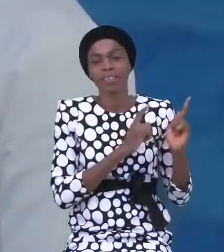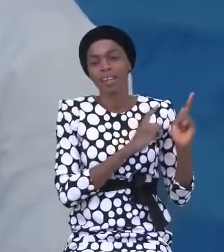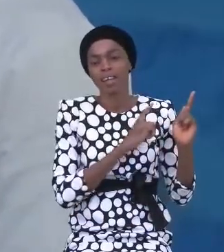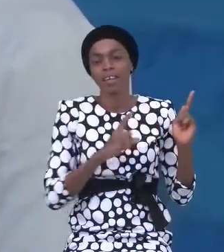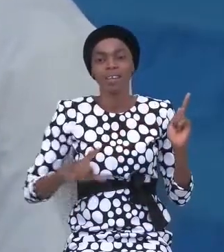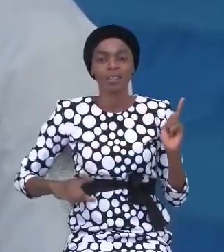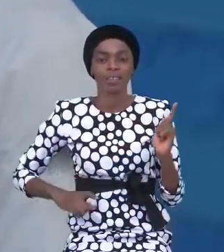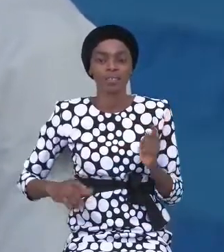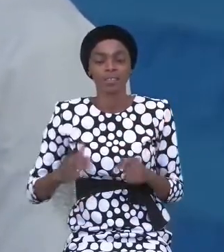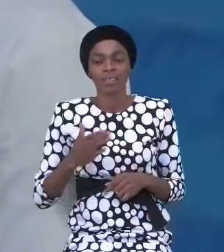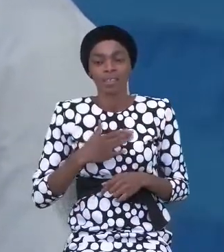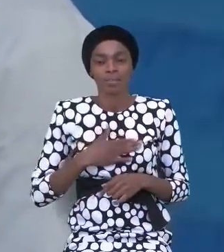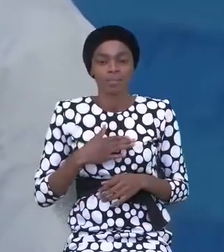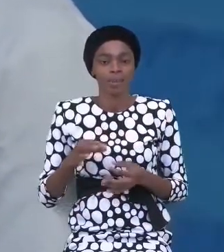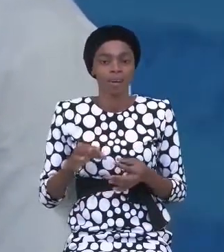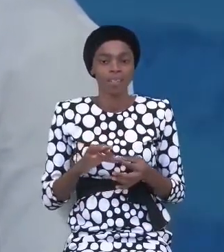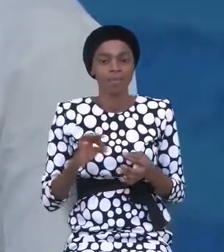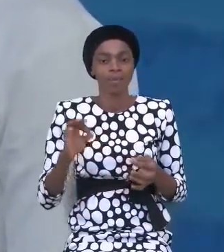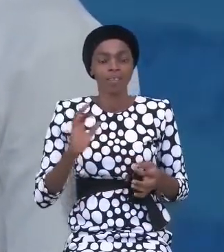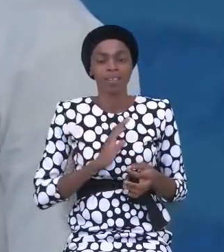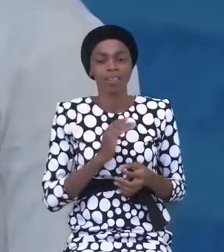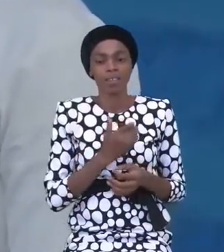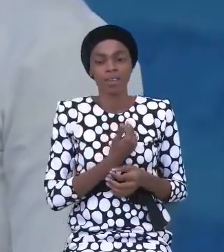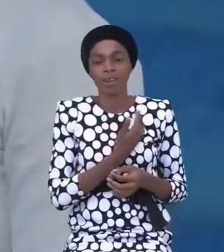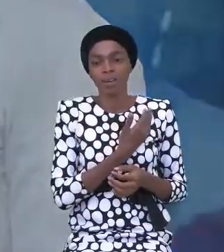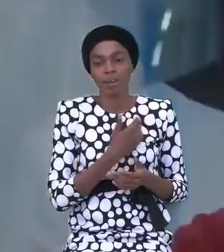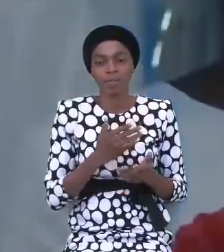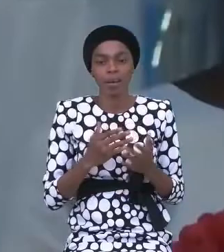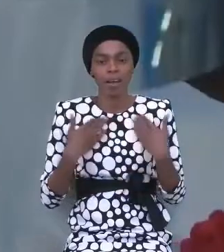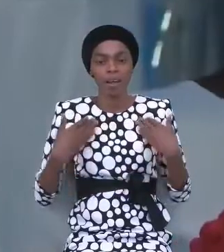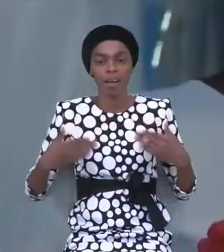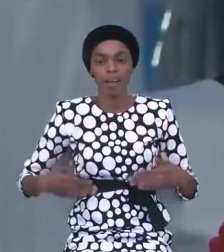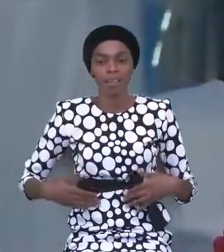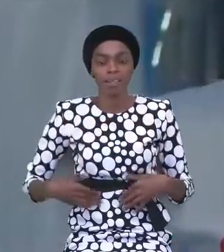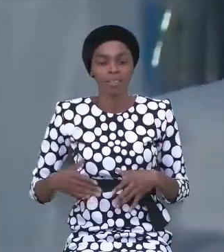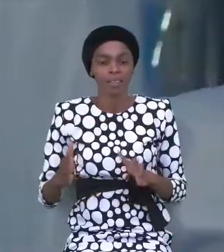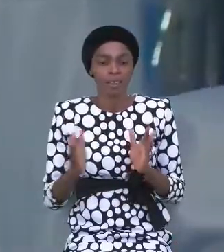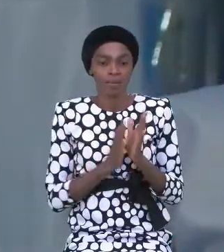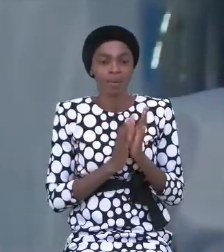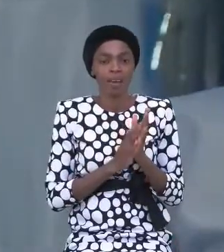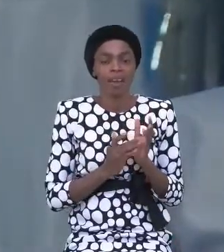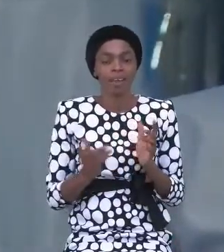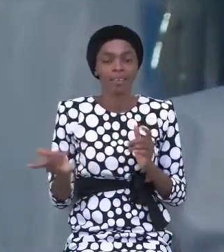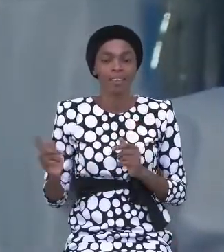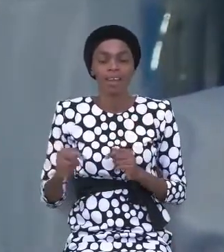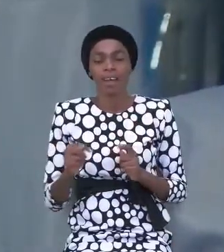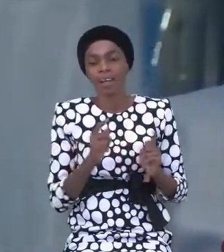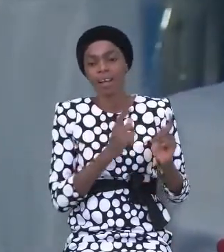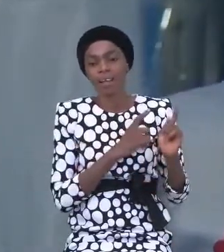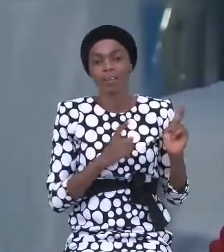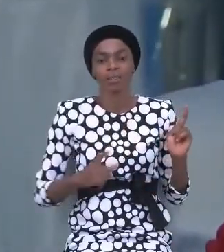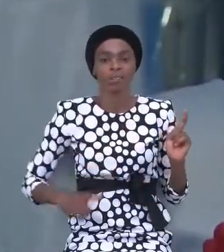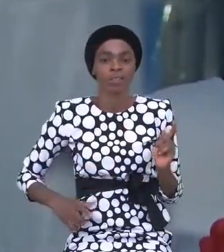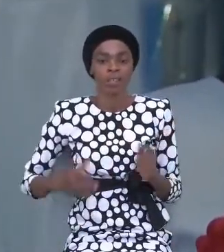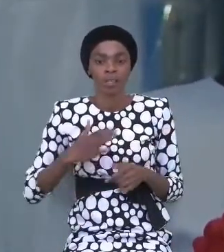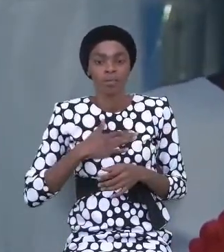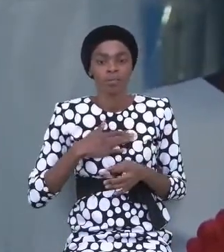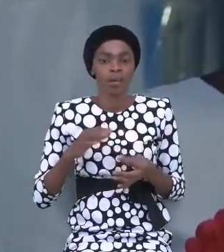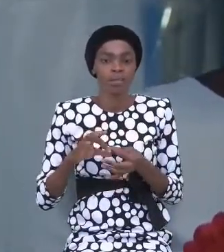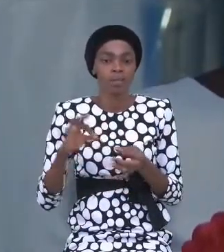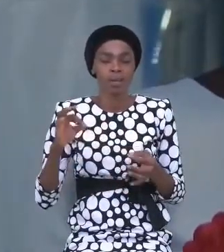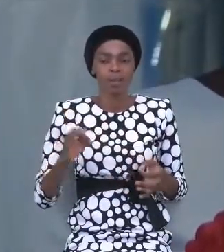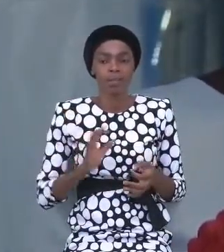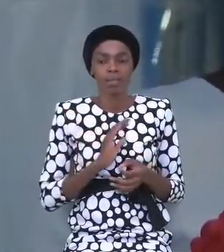the Lord, my spirit, soul, and body. Praise the Lord,